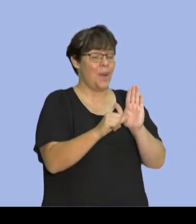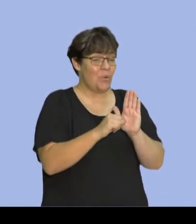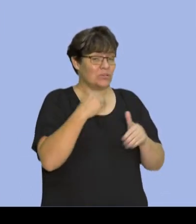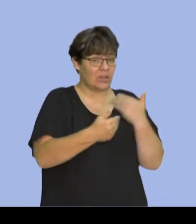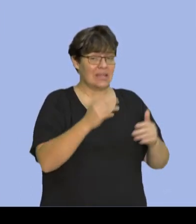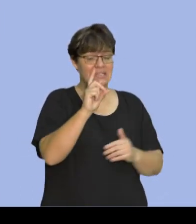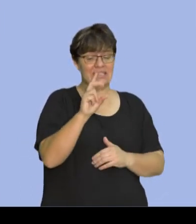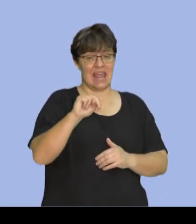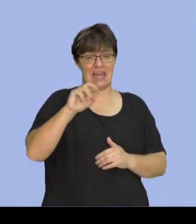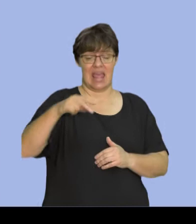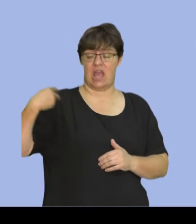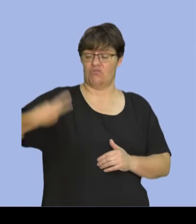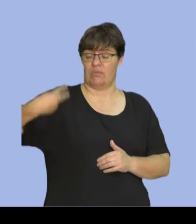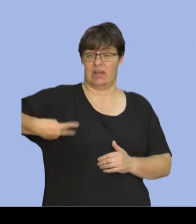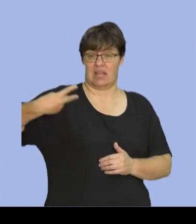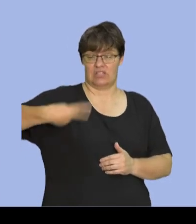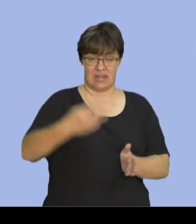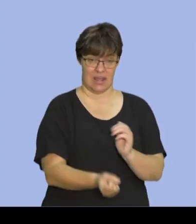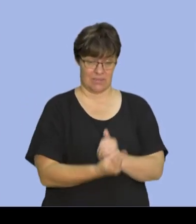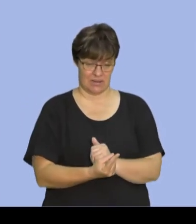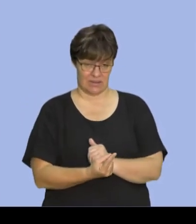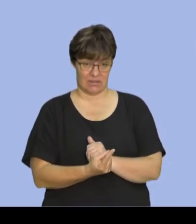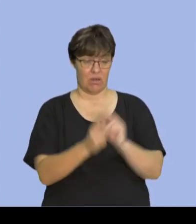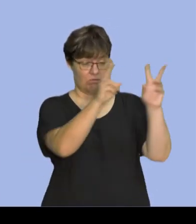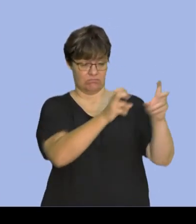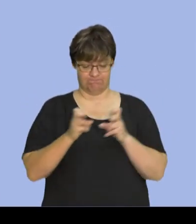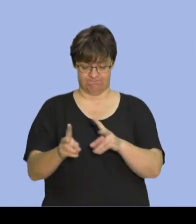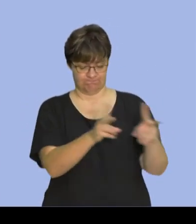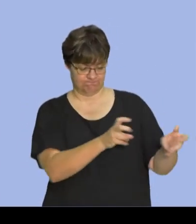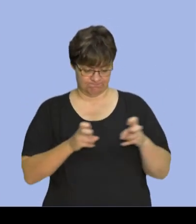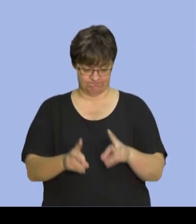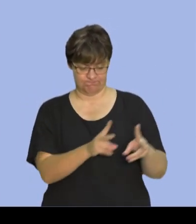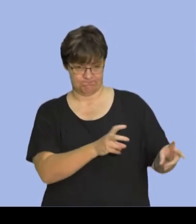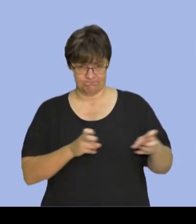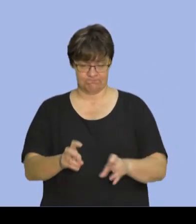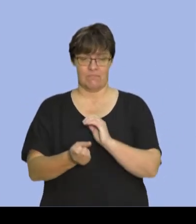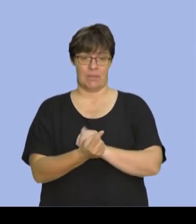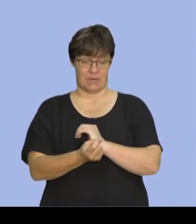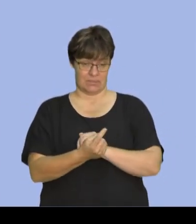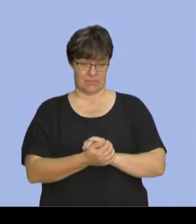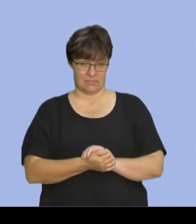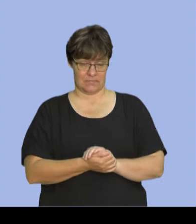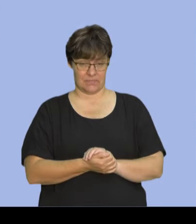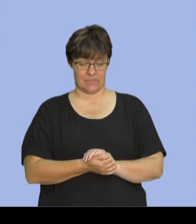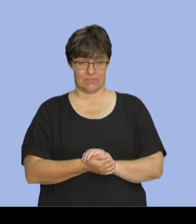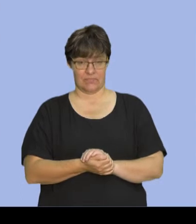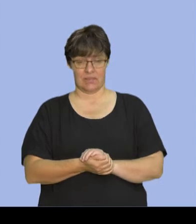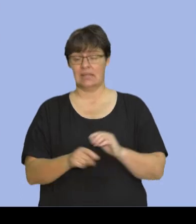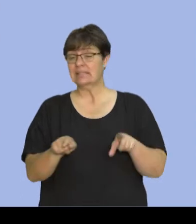process called DNA replication occurs, where copies of DNA are made. Also important